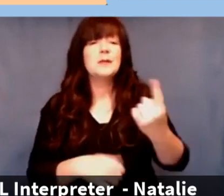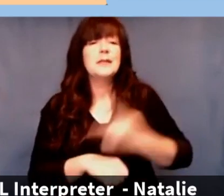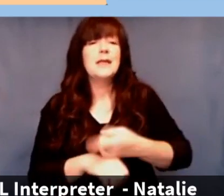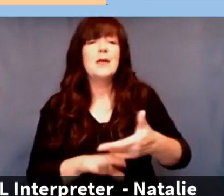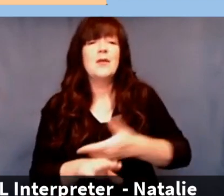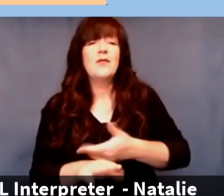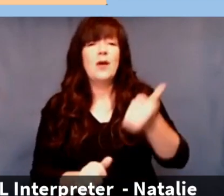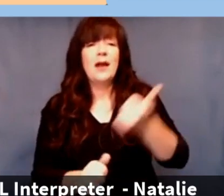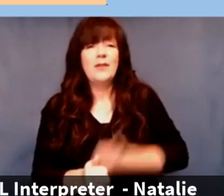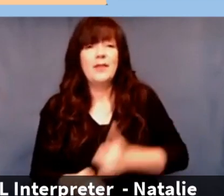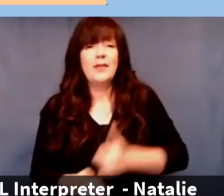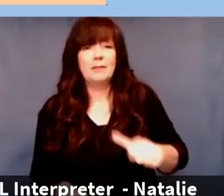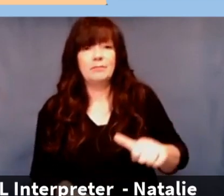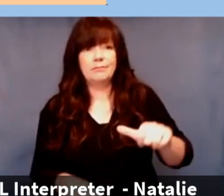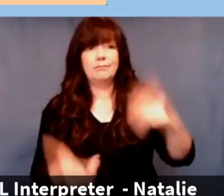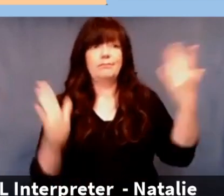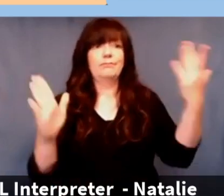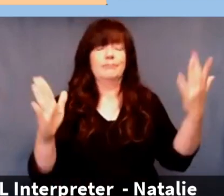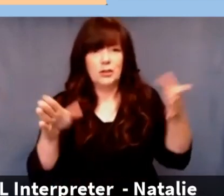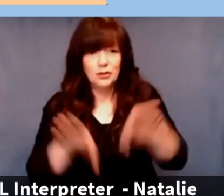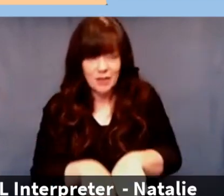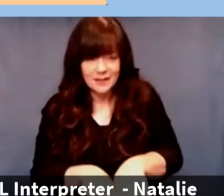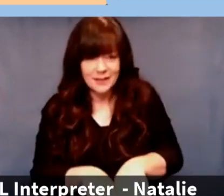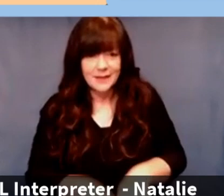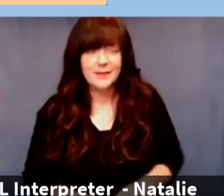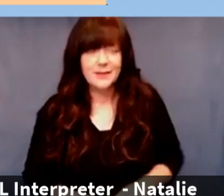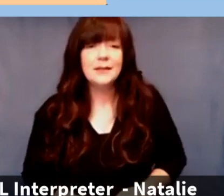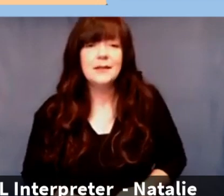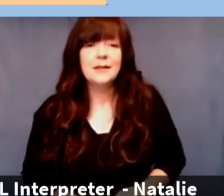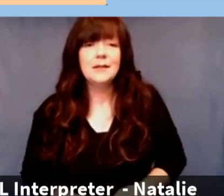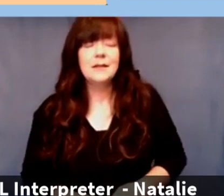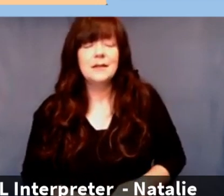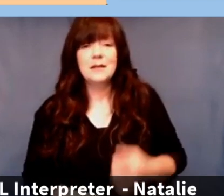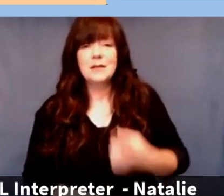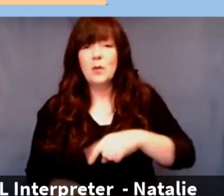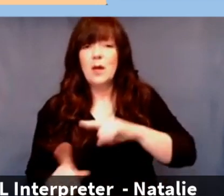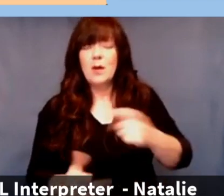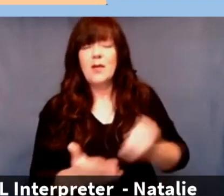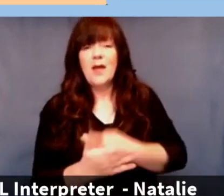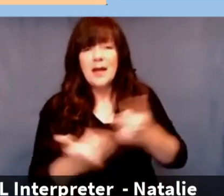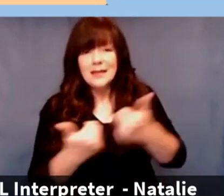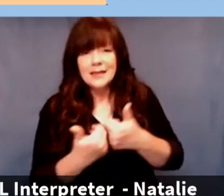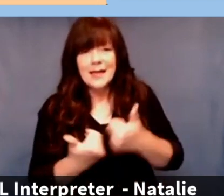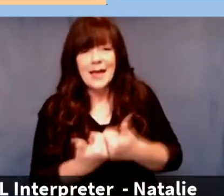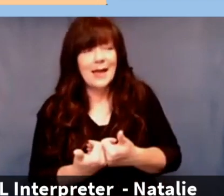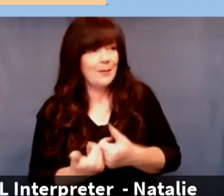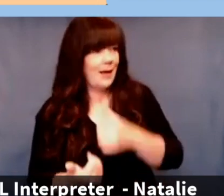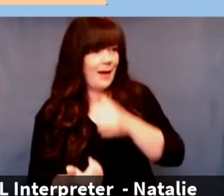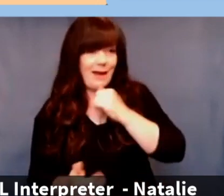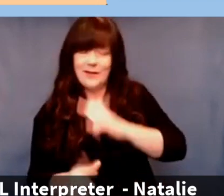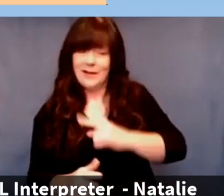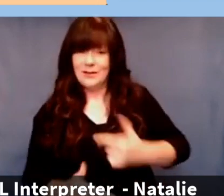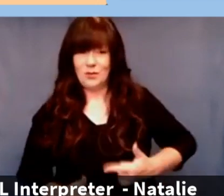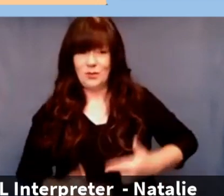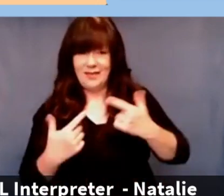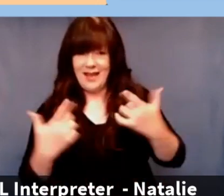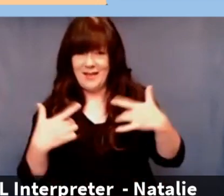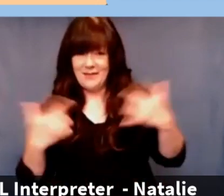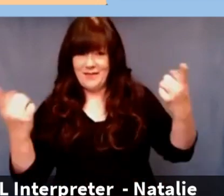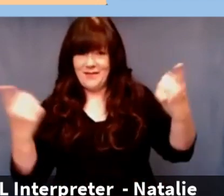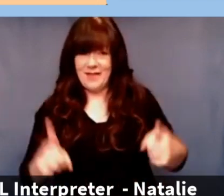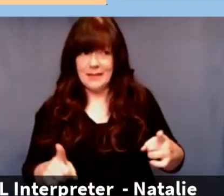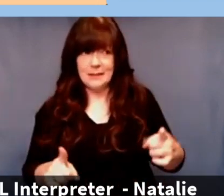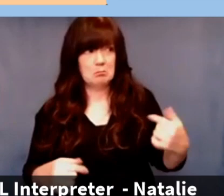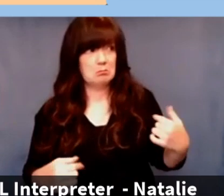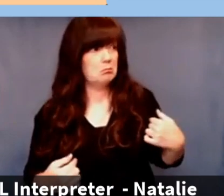got, everything went into shutdown. Yeah. So we went to that hockey game and I haven't been to a live event like that